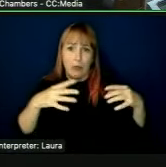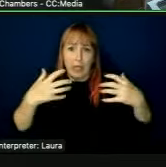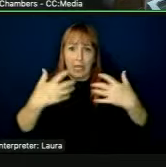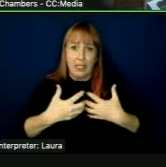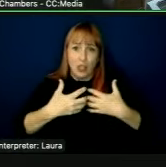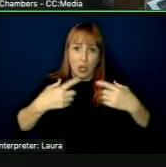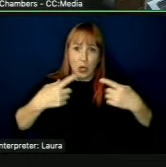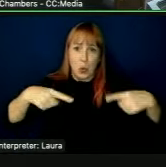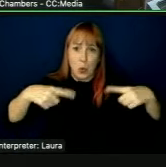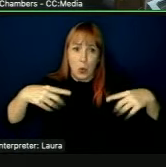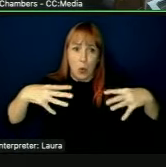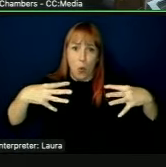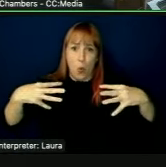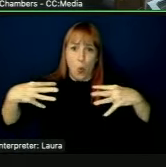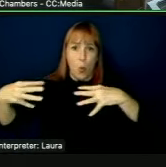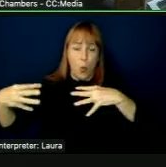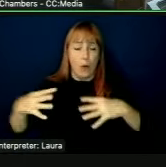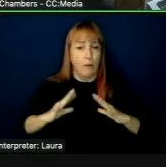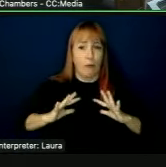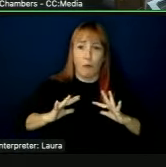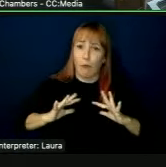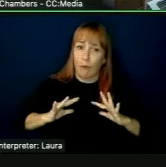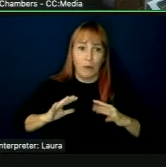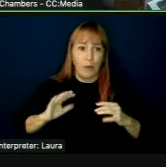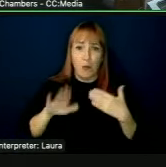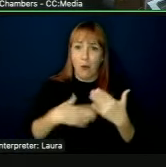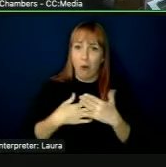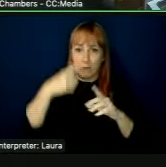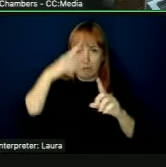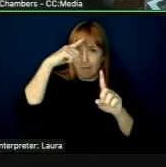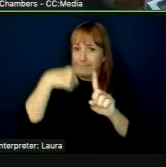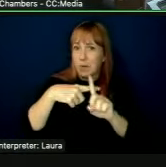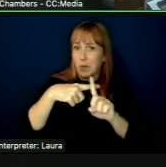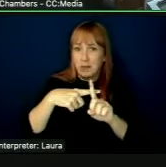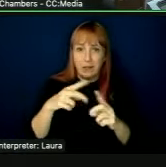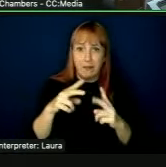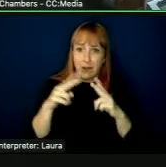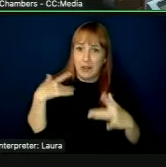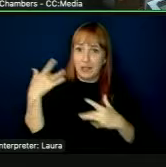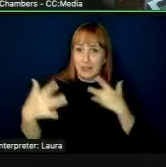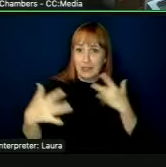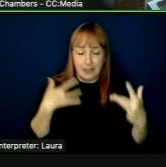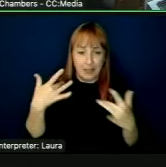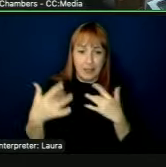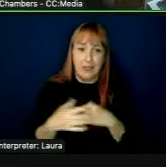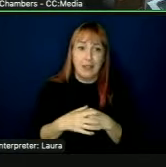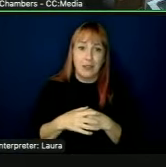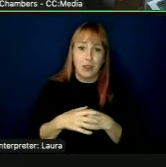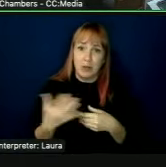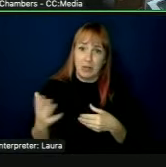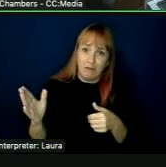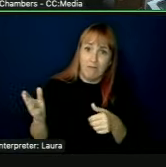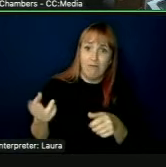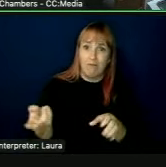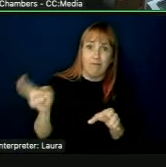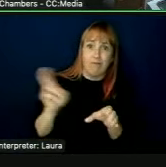spectacular, it was great. Everybody was super positive. Really excited to be on the first flight, for